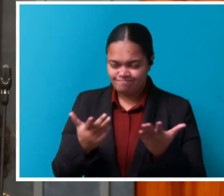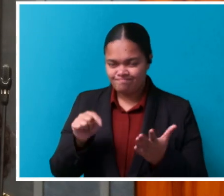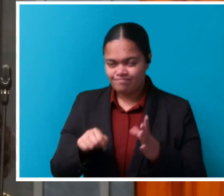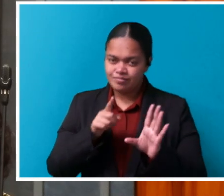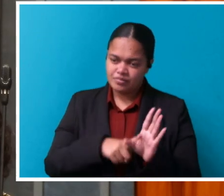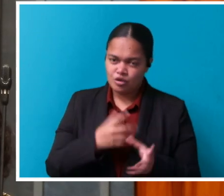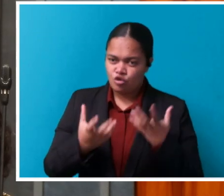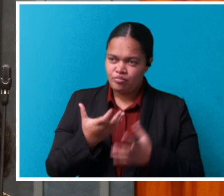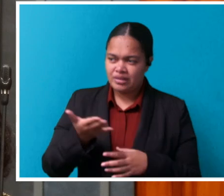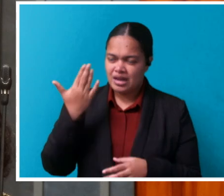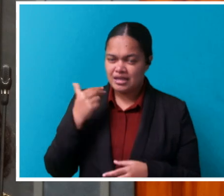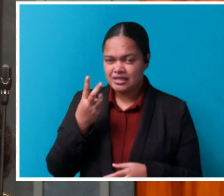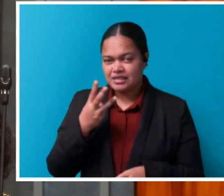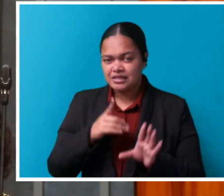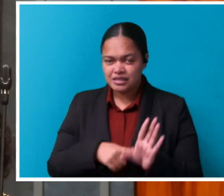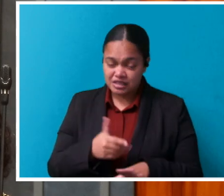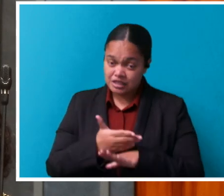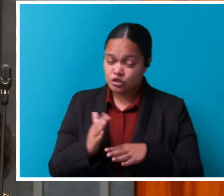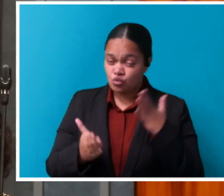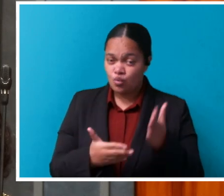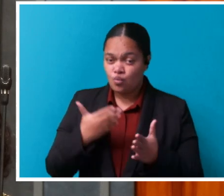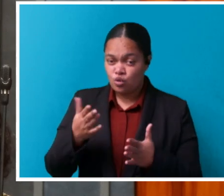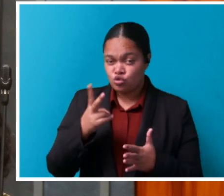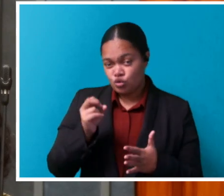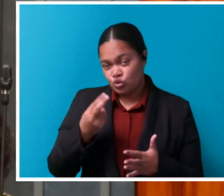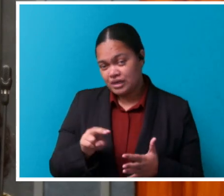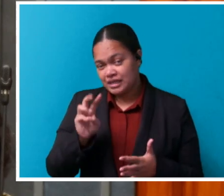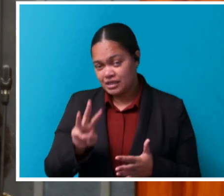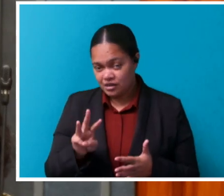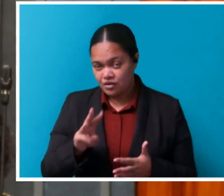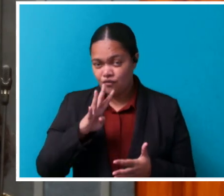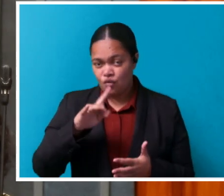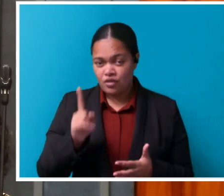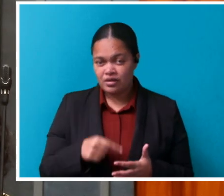3 years. The new awards in 2023 were